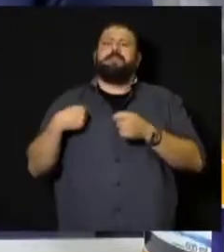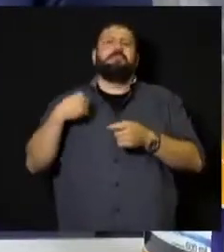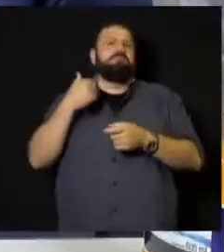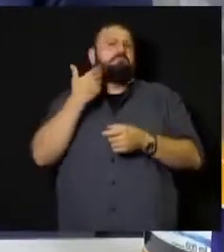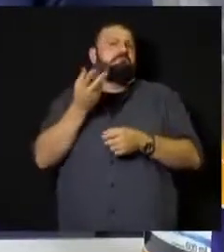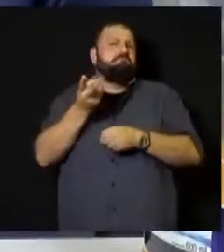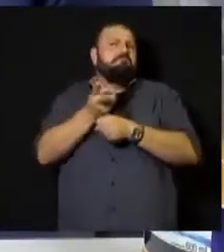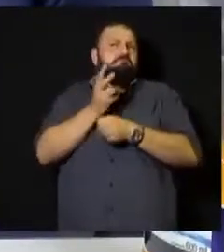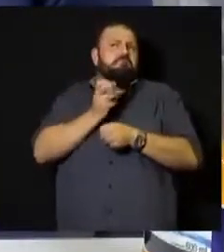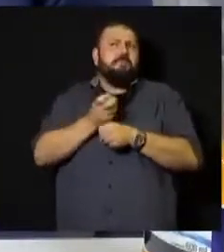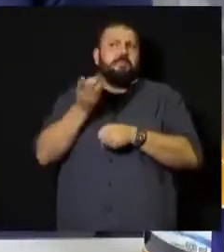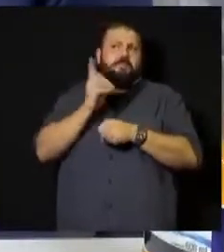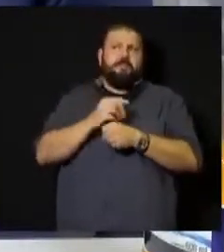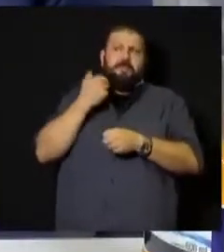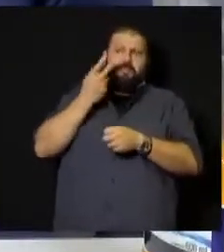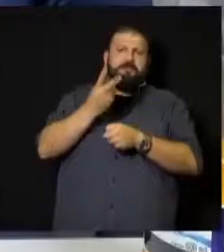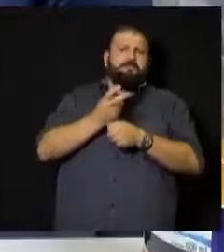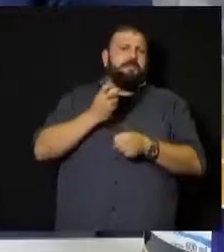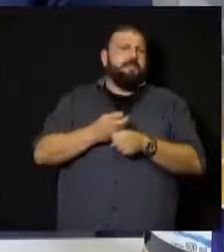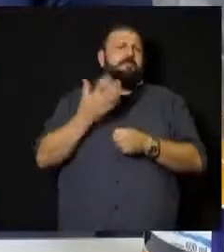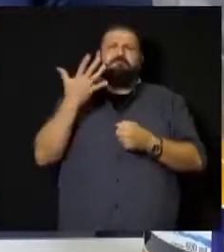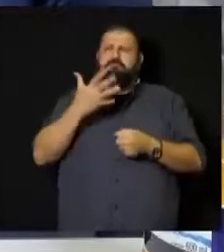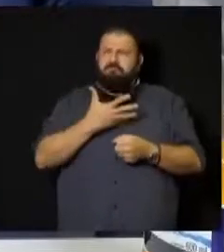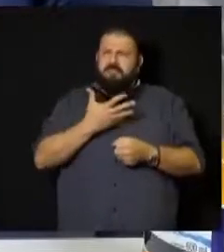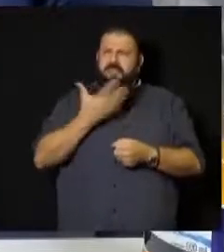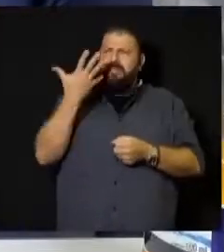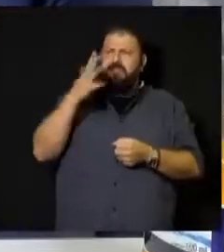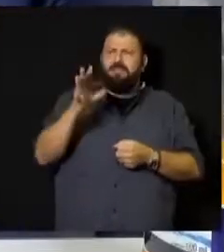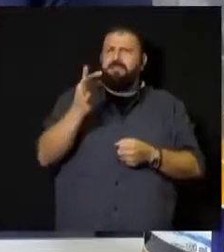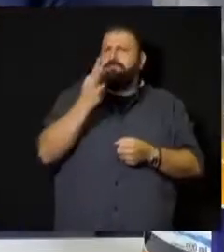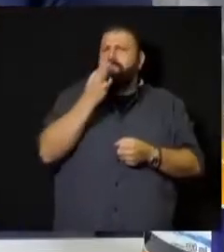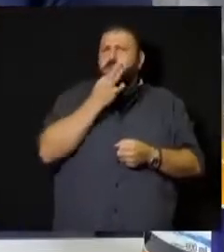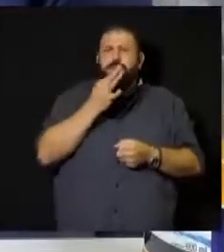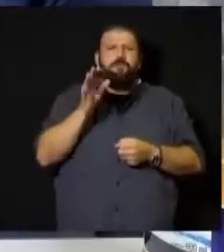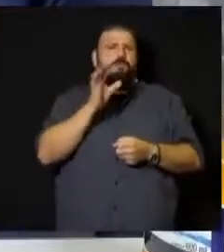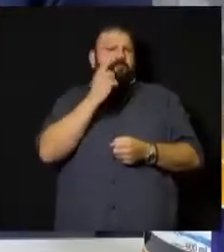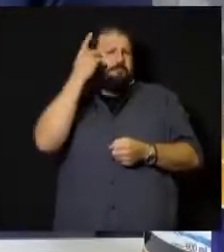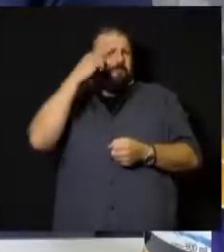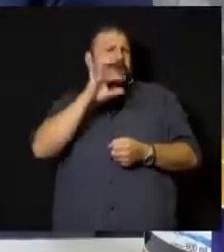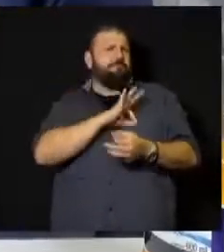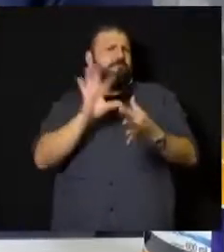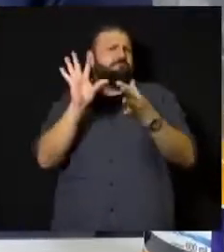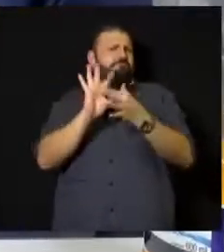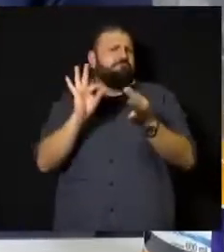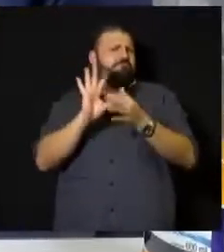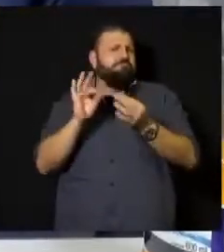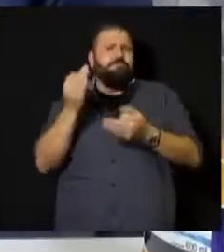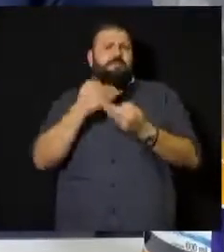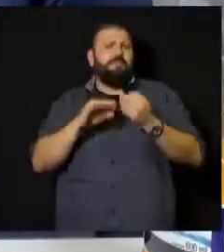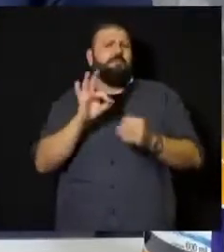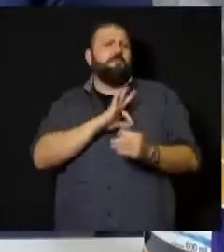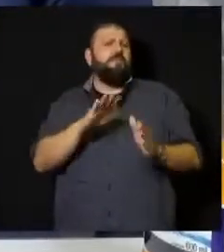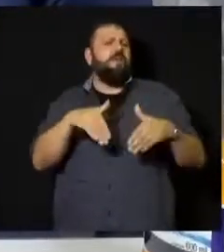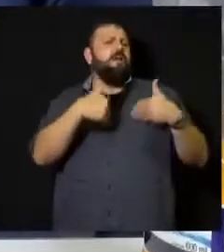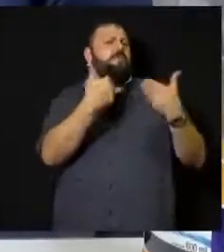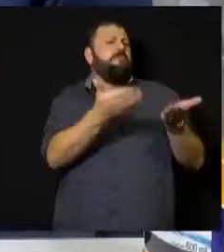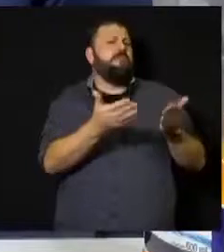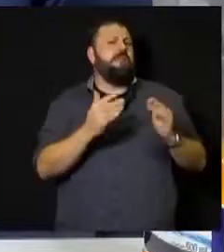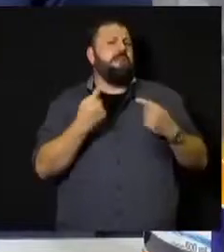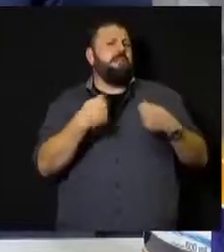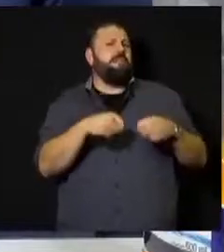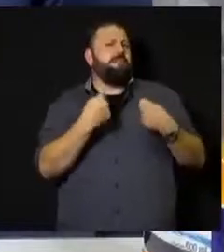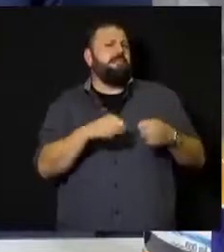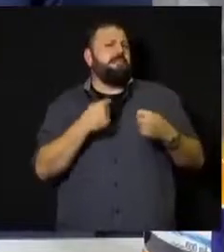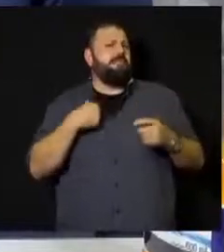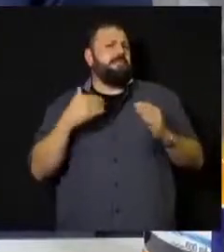We invite them to, if you are there 10 minutes there, well, I like to, through these 10 minutes